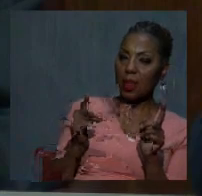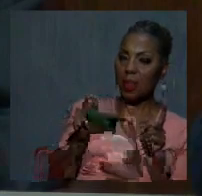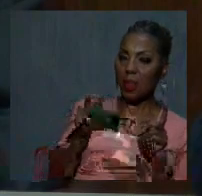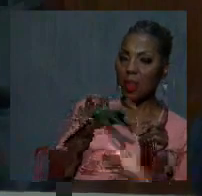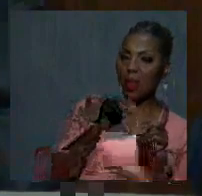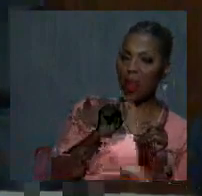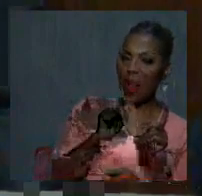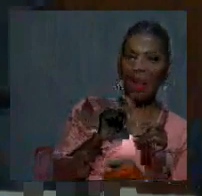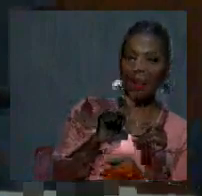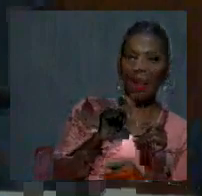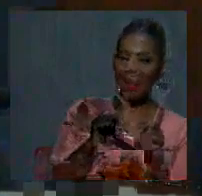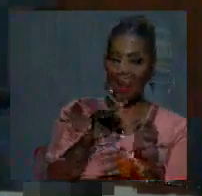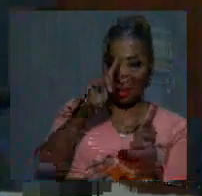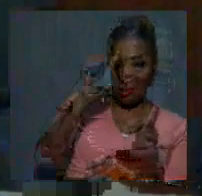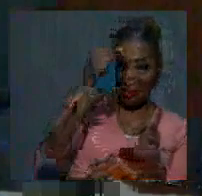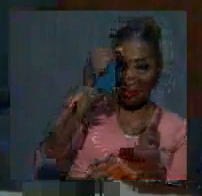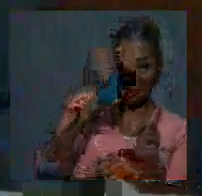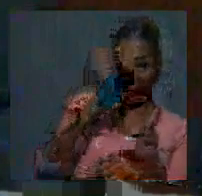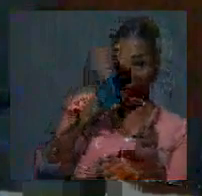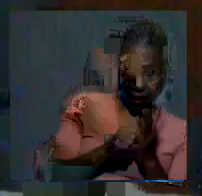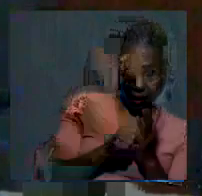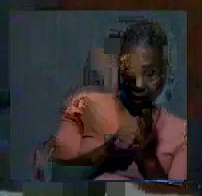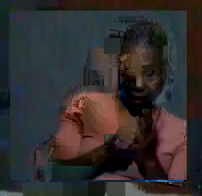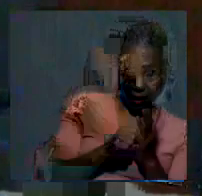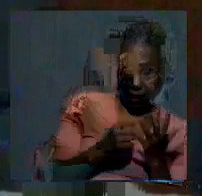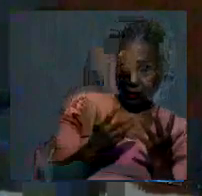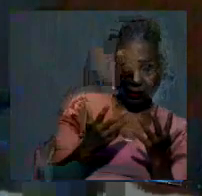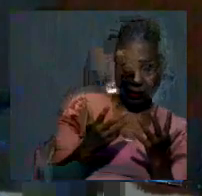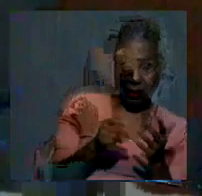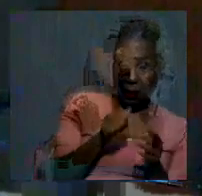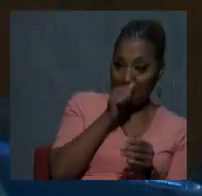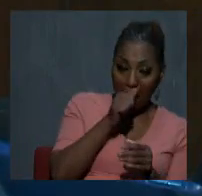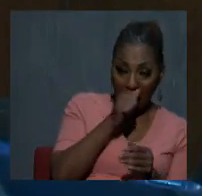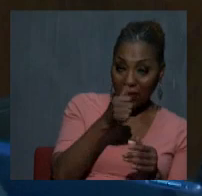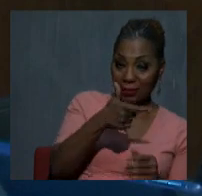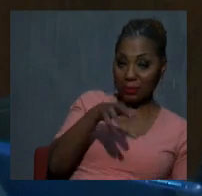What is it? A state grant or-